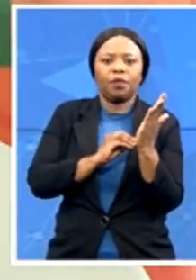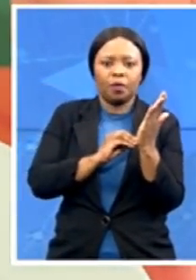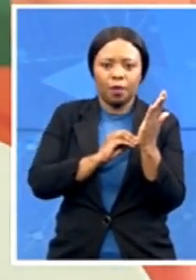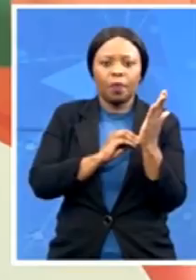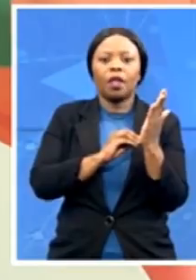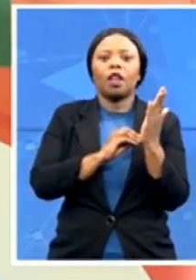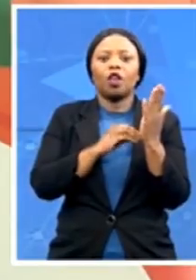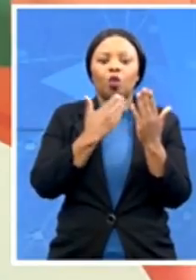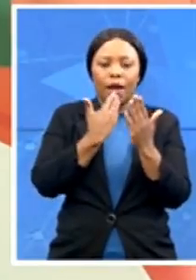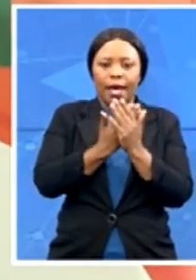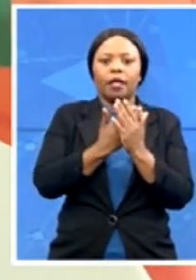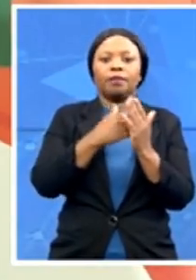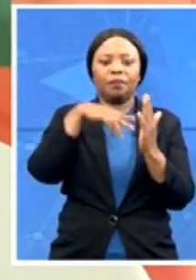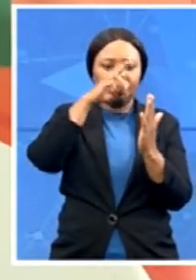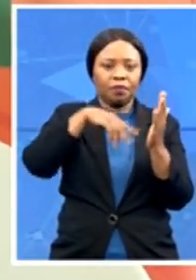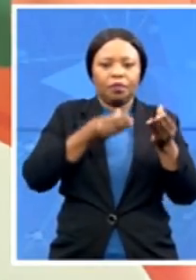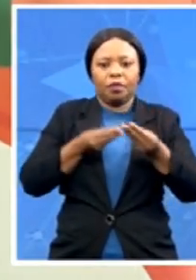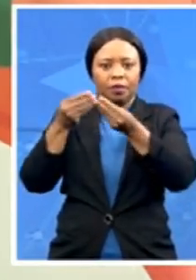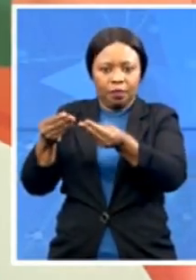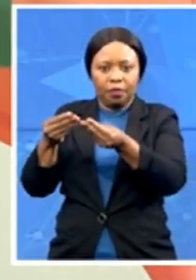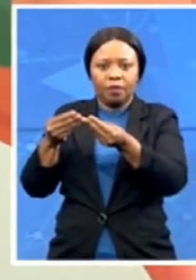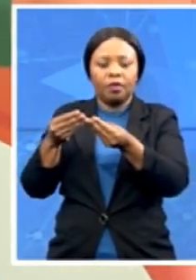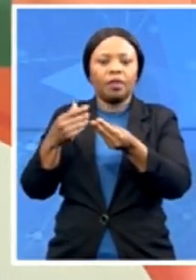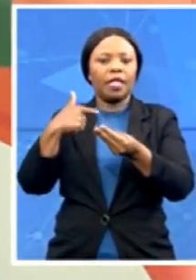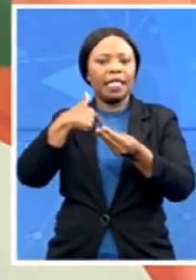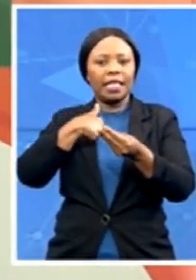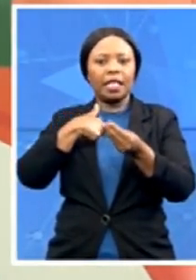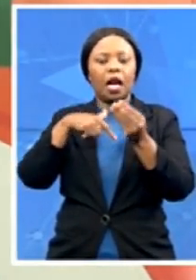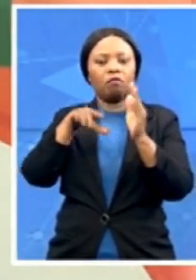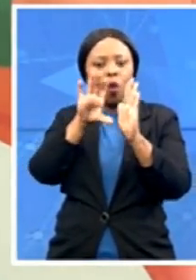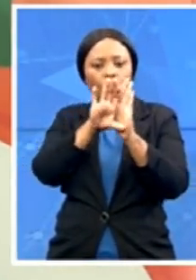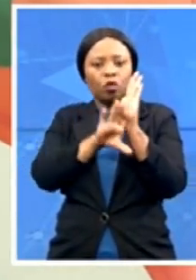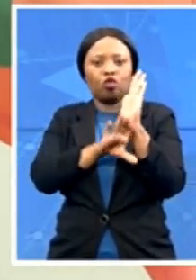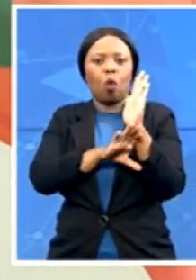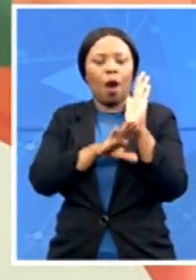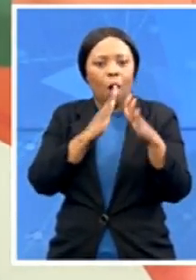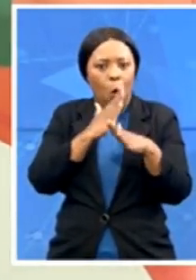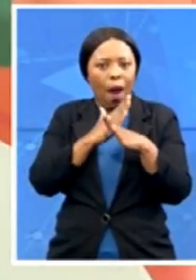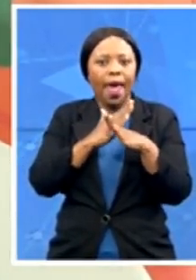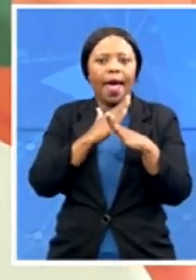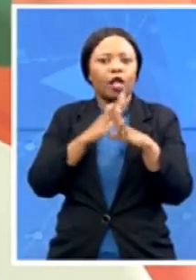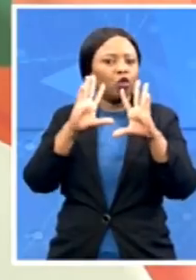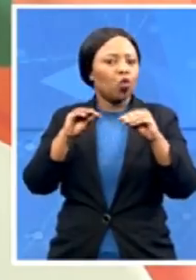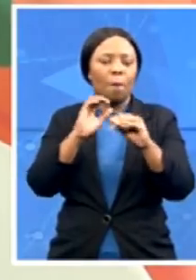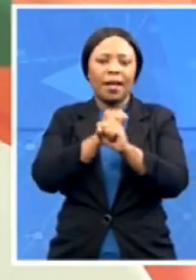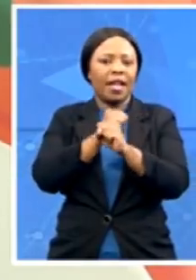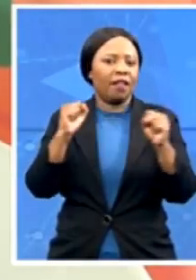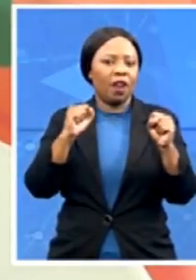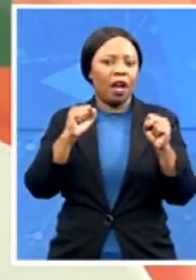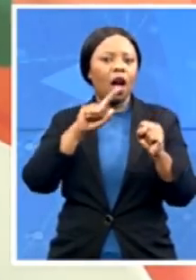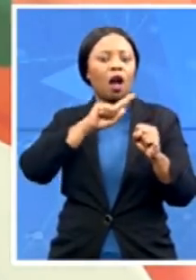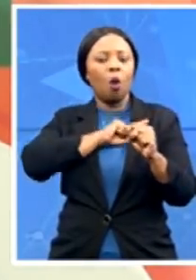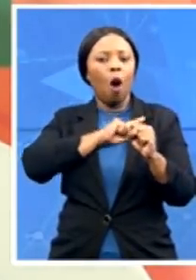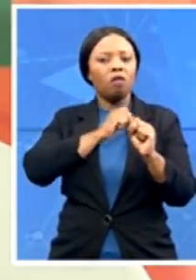our unceasing constituency work when we advocate for communities and individuals on